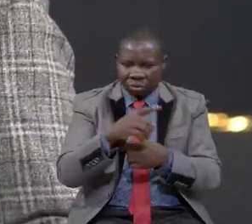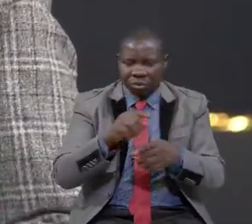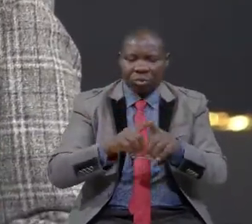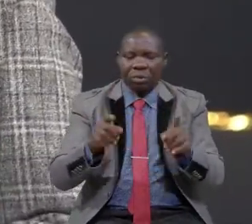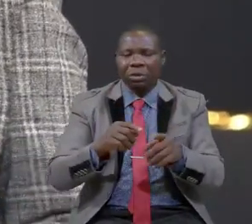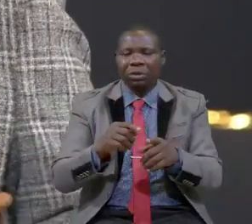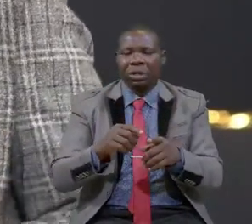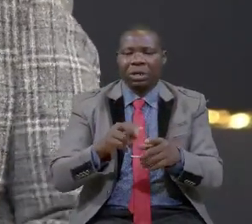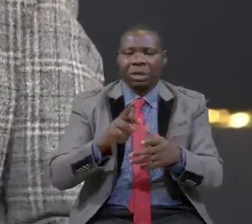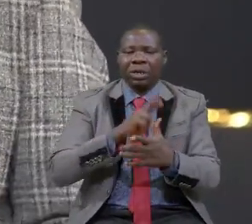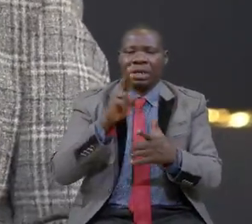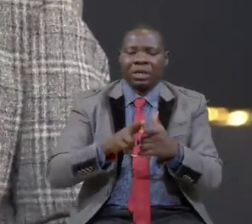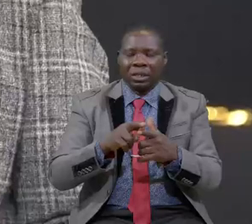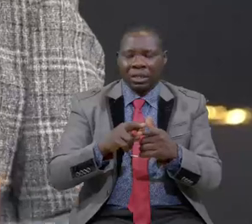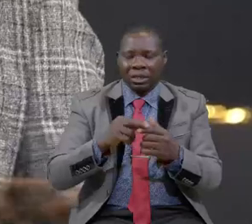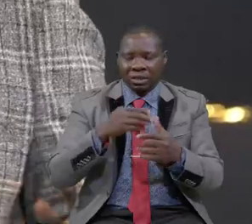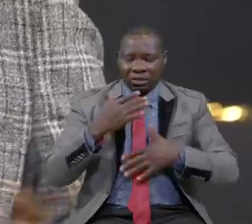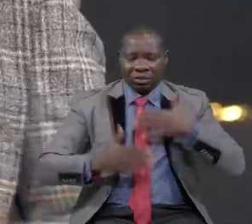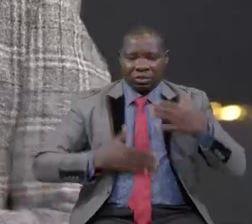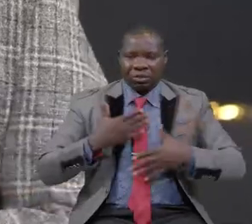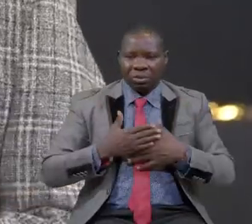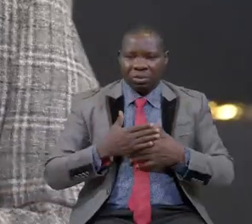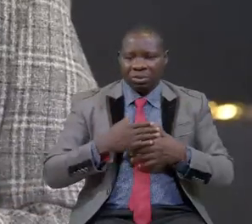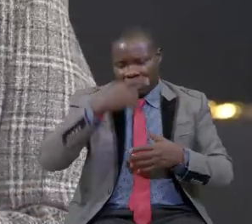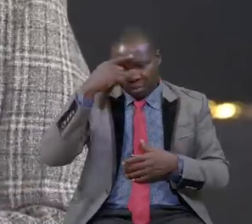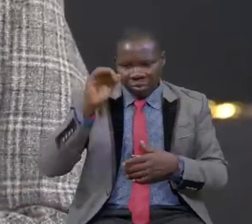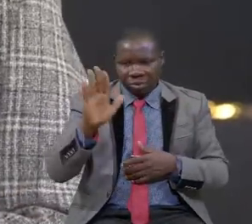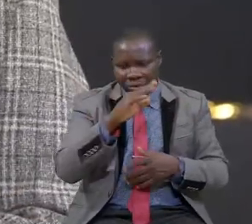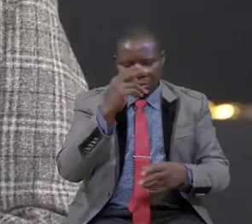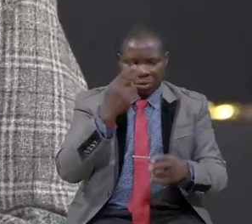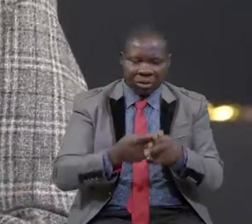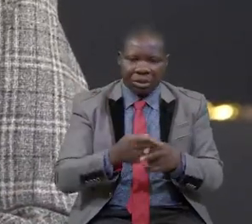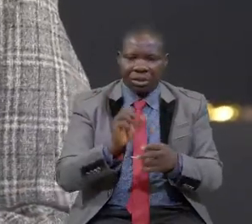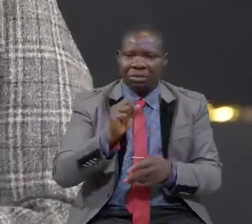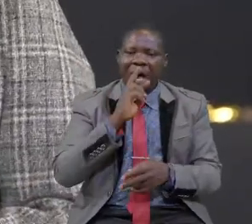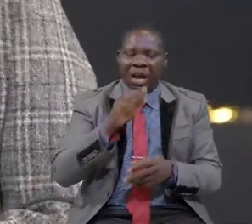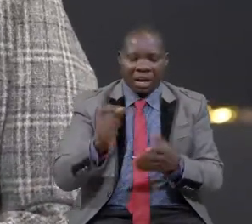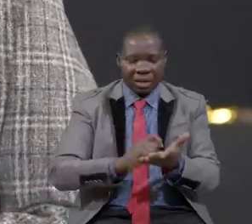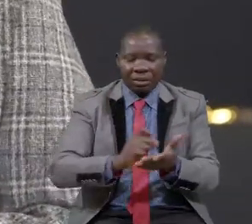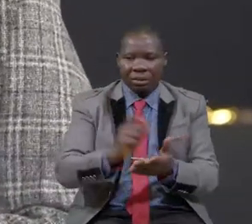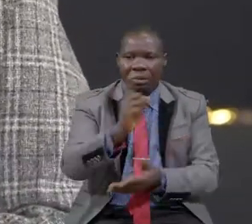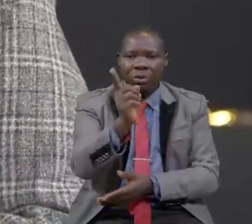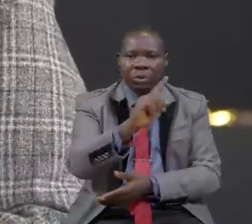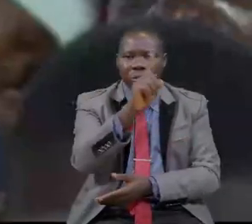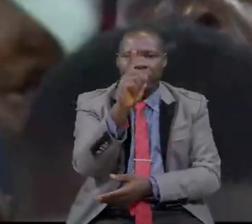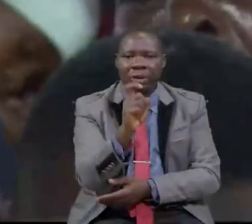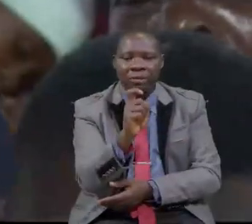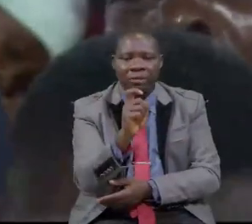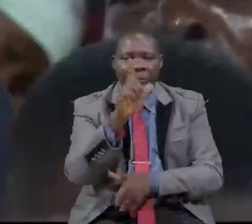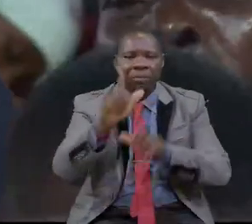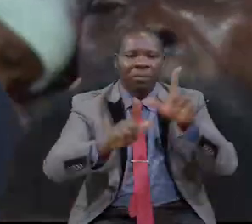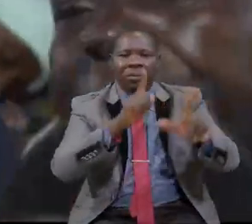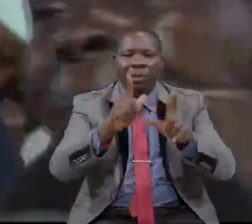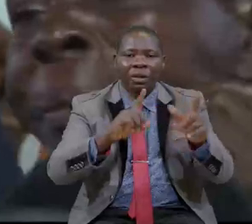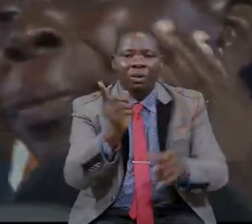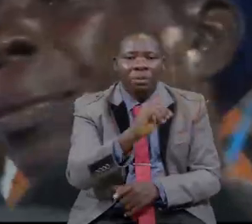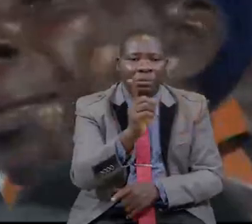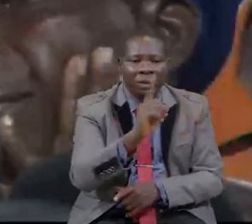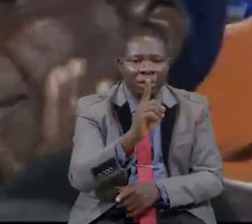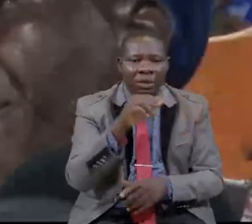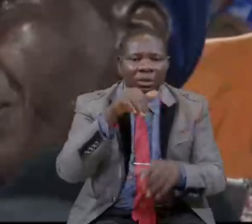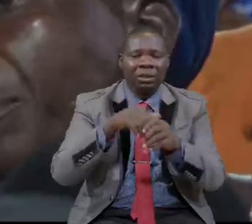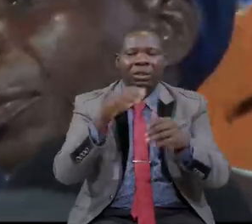your names are written where? Tell me out aloud. Something.